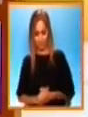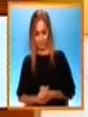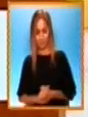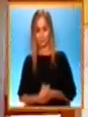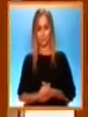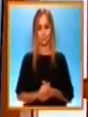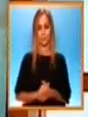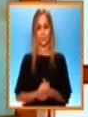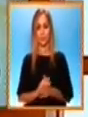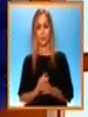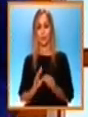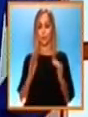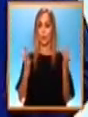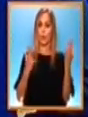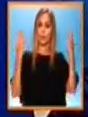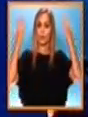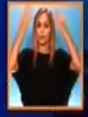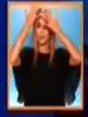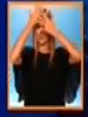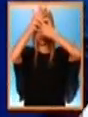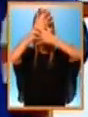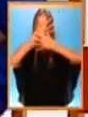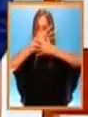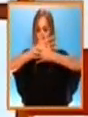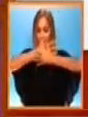When the night has